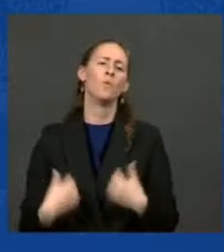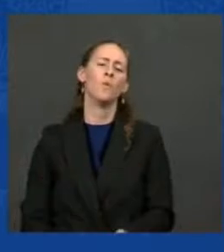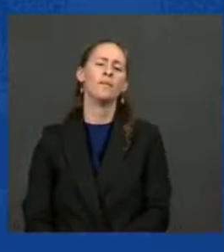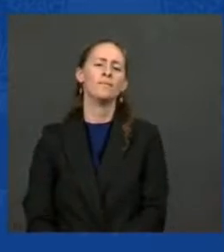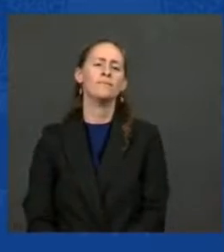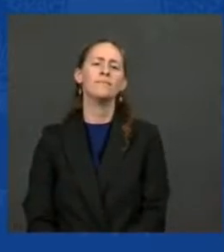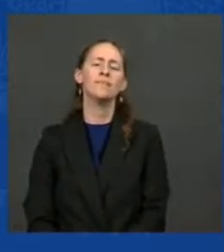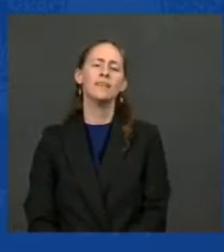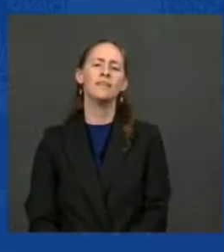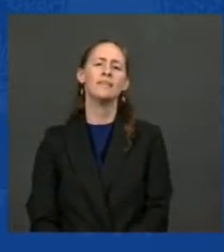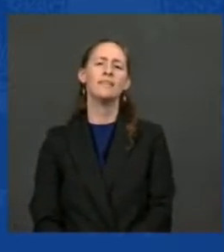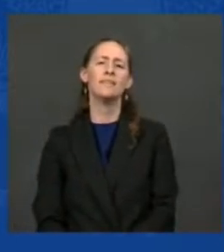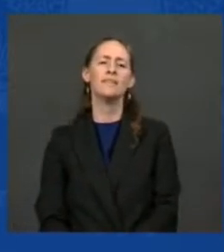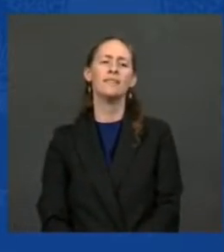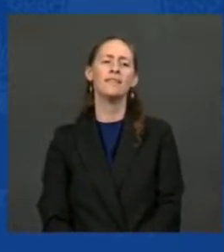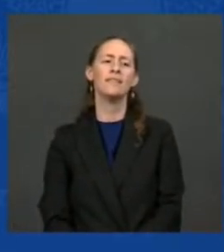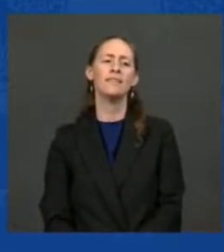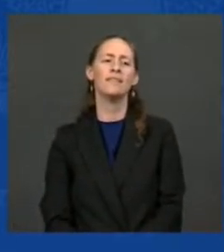Exceeded only by your wife.